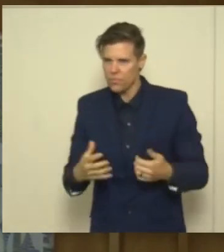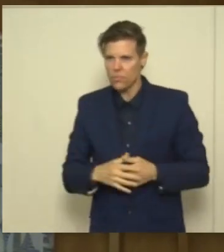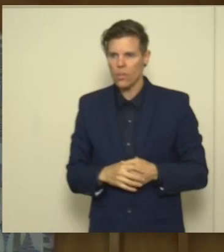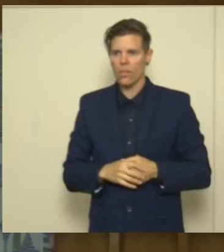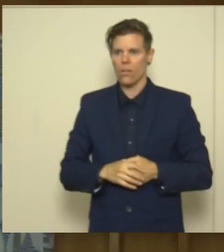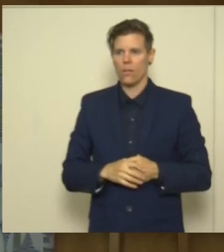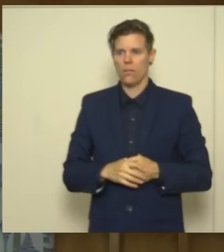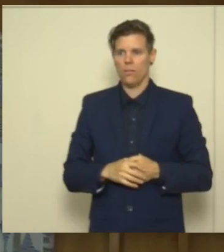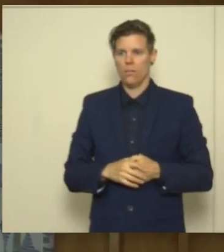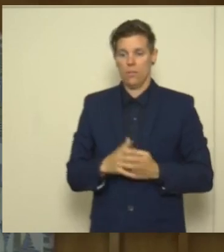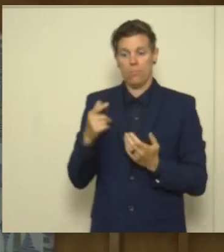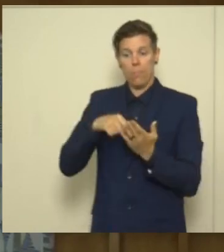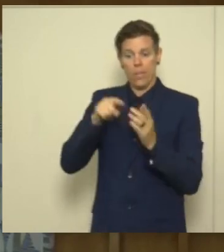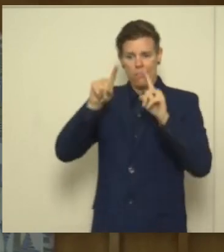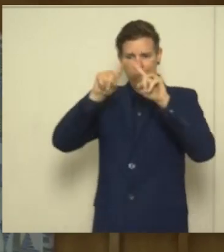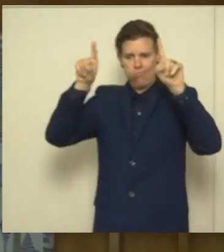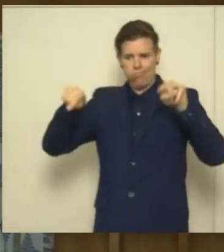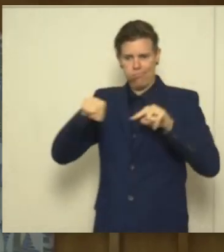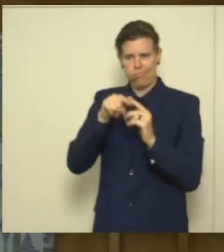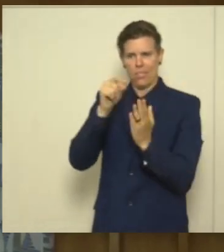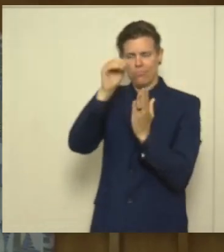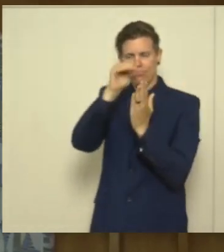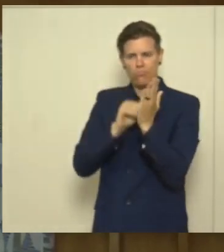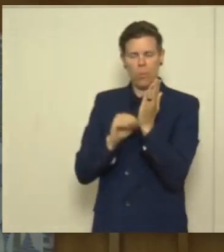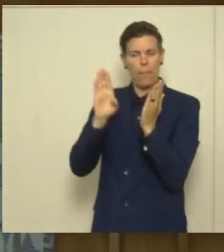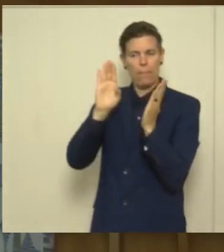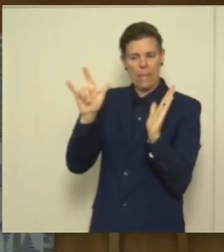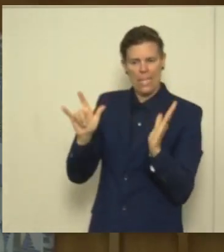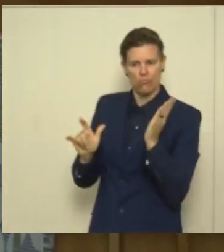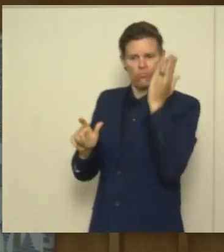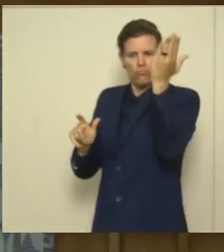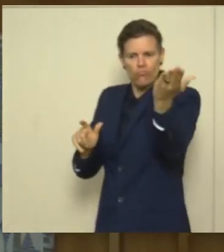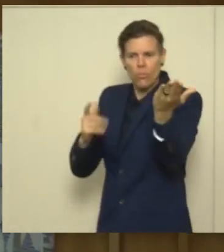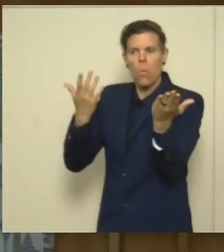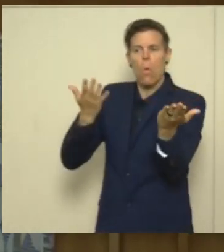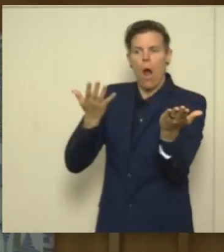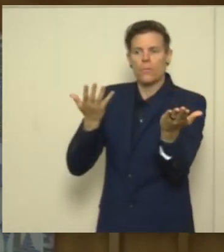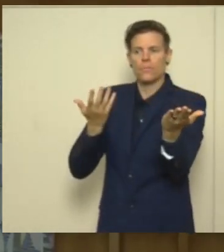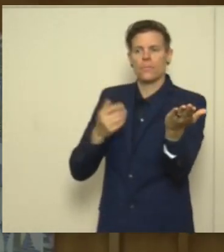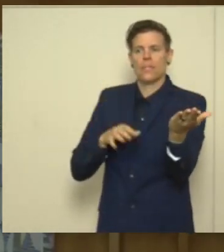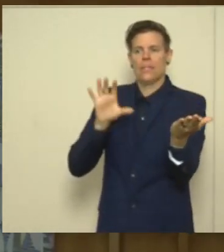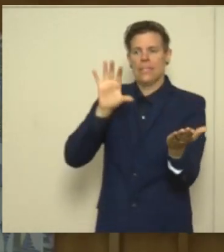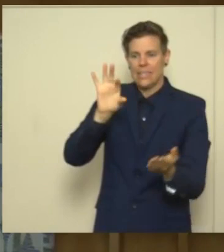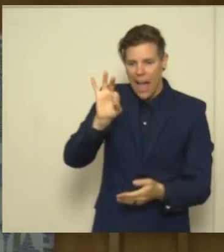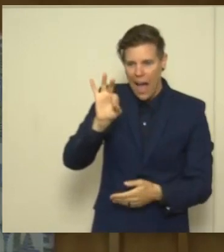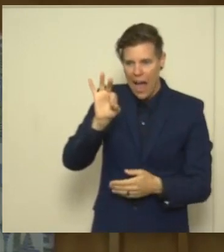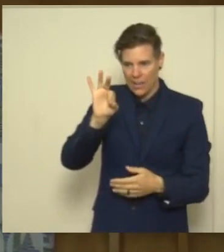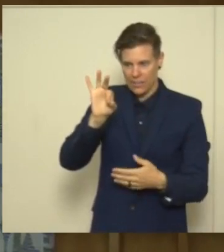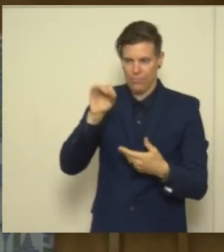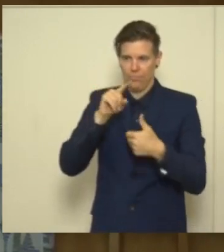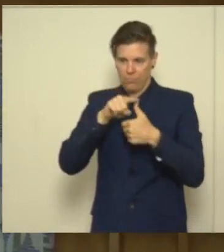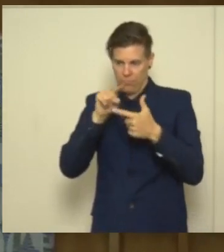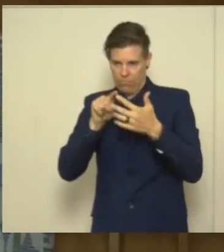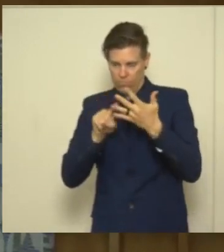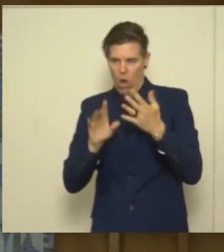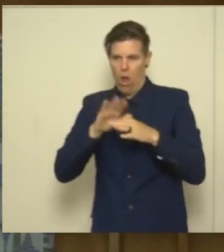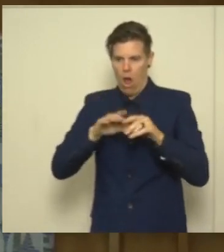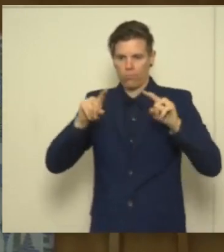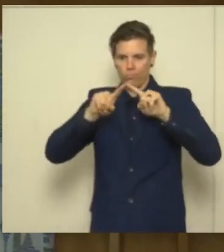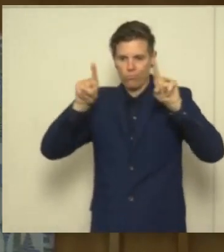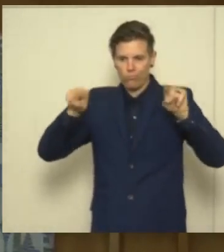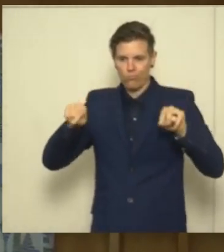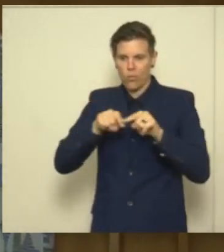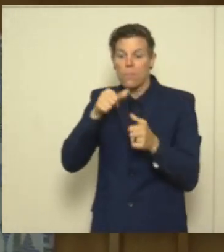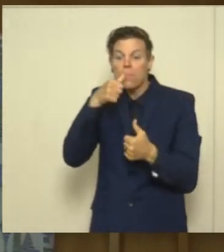was it, instead of requiring 9 individual pieces of information on the outer envelope, some of which were not